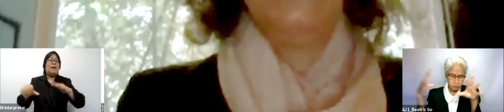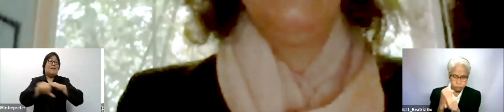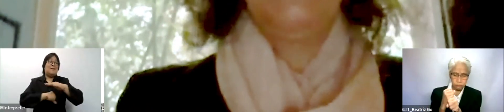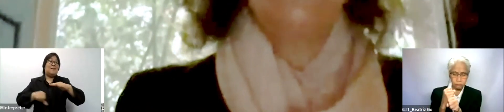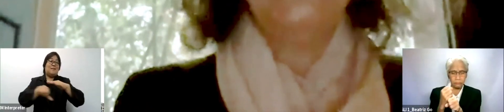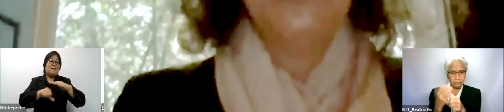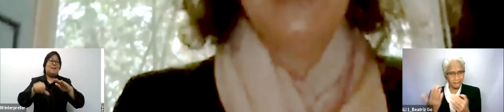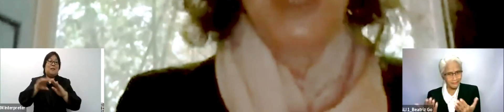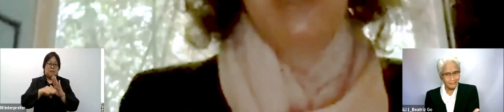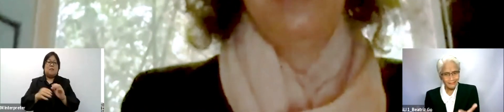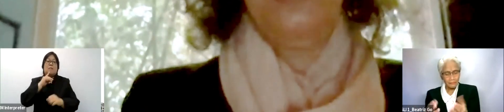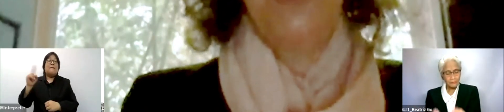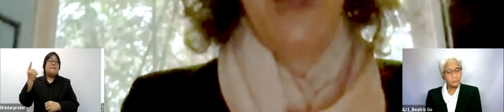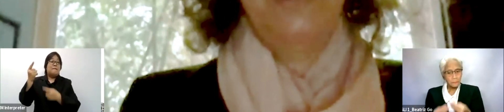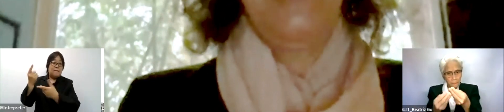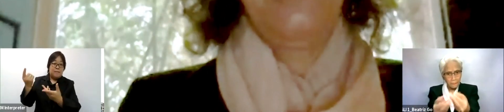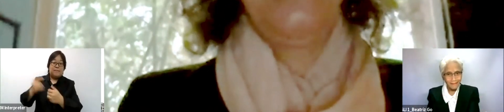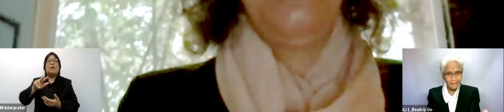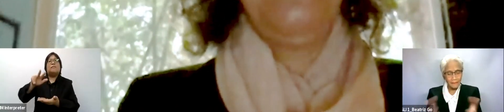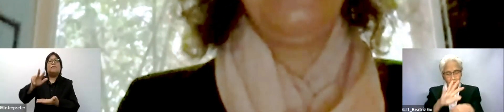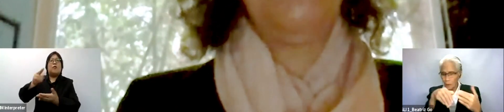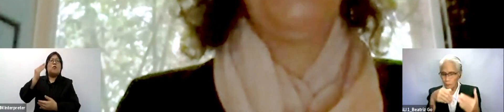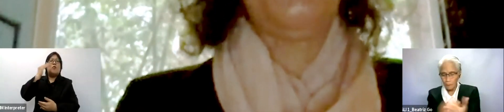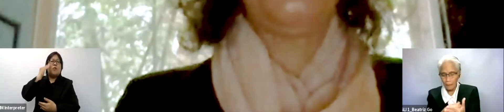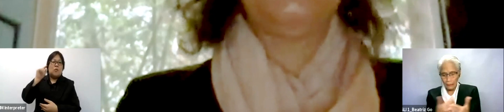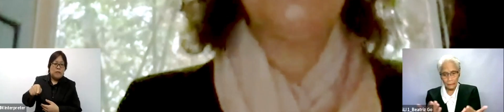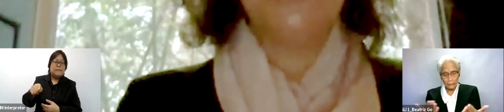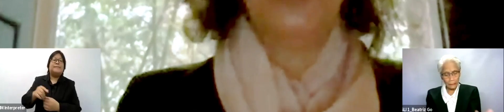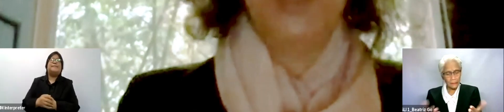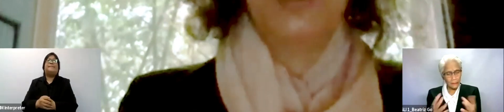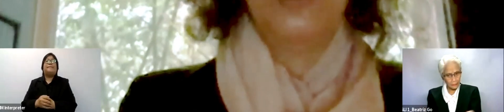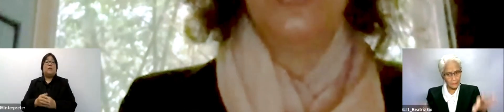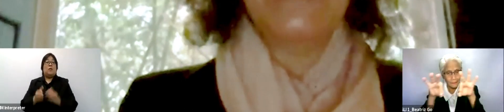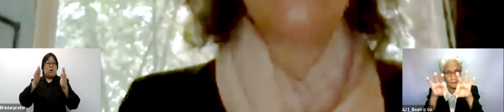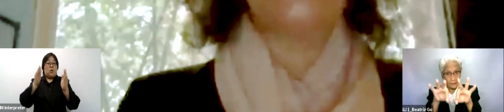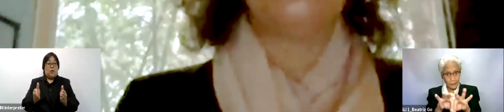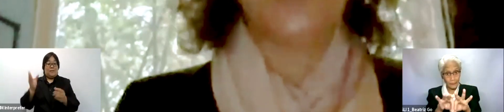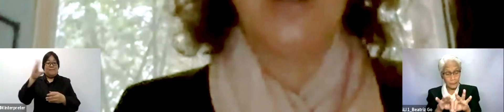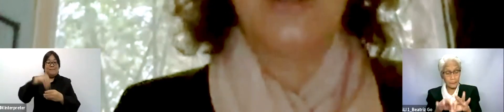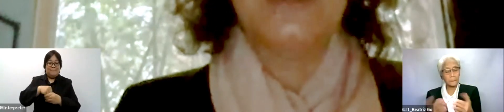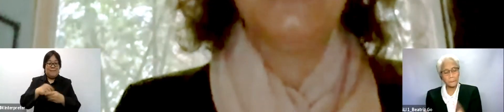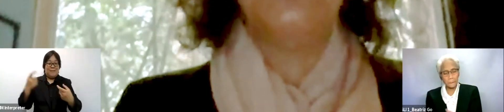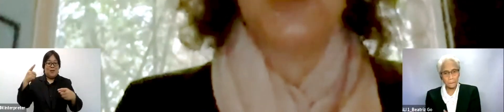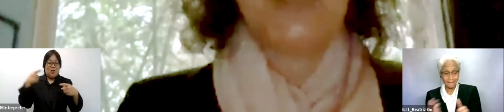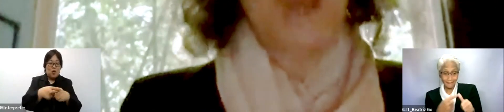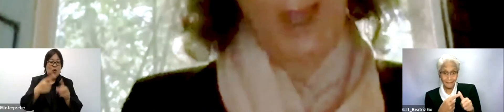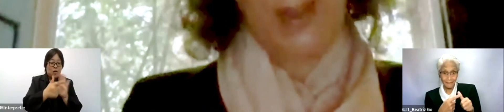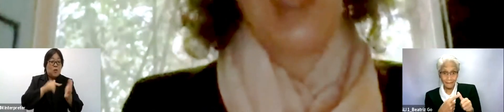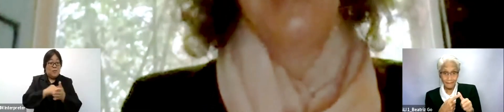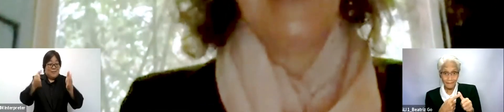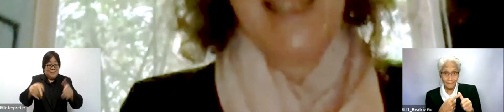is acknowledging the fact that the person in conflict with the law is a child, which